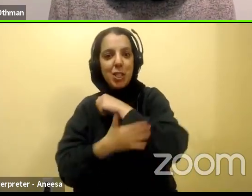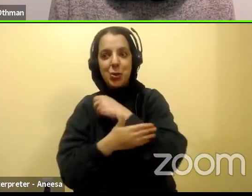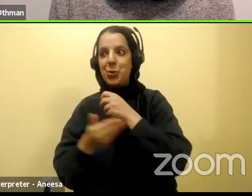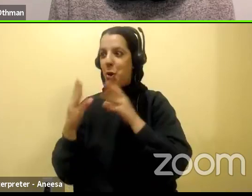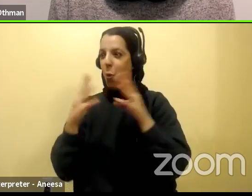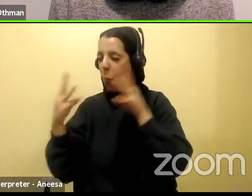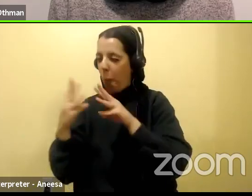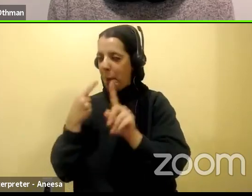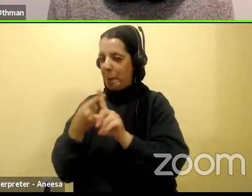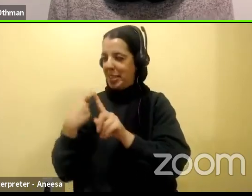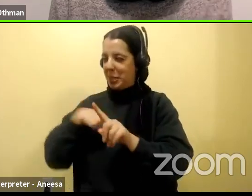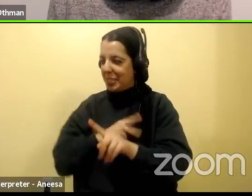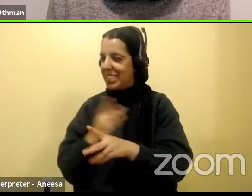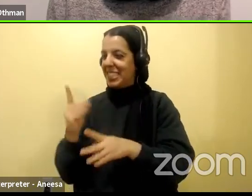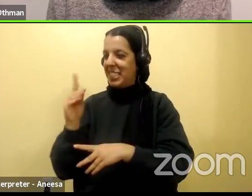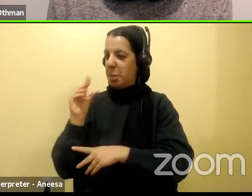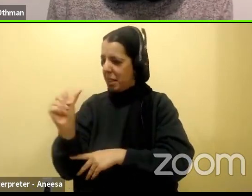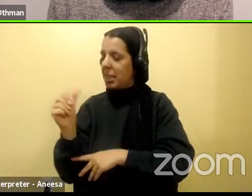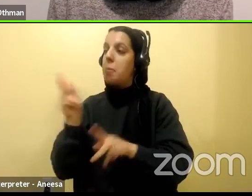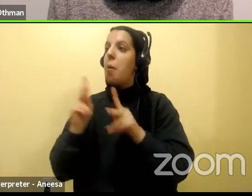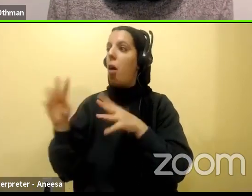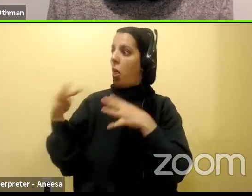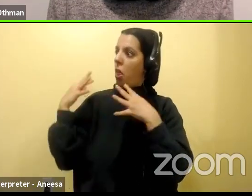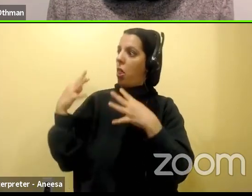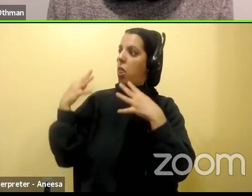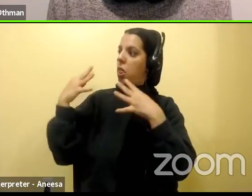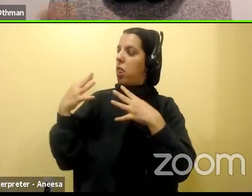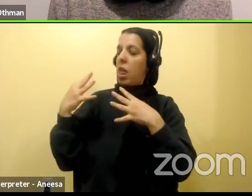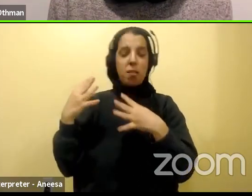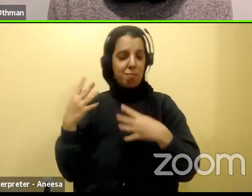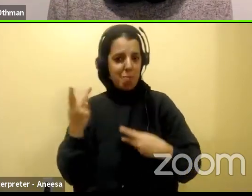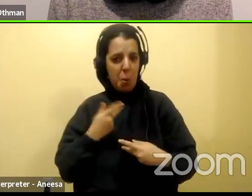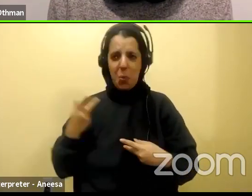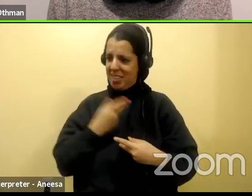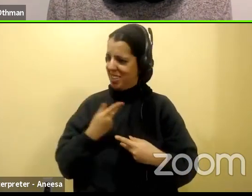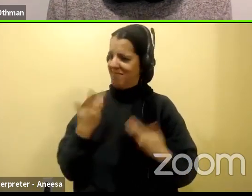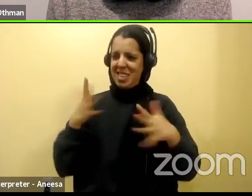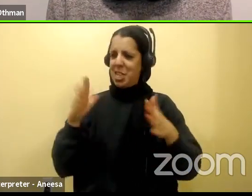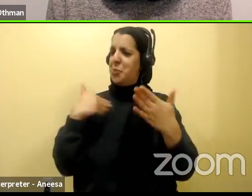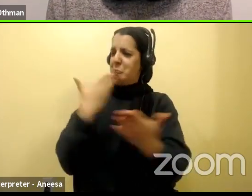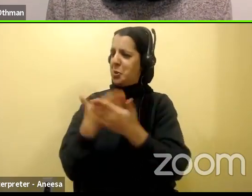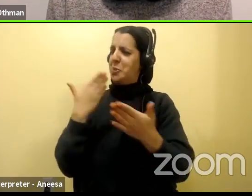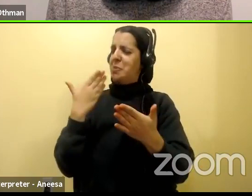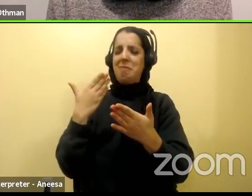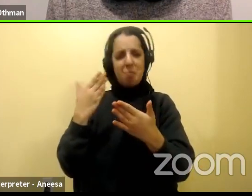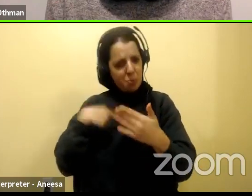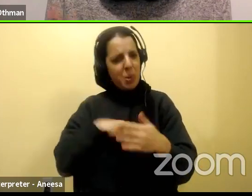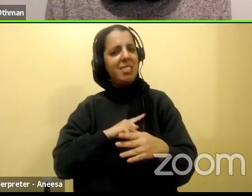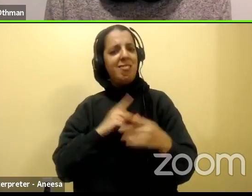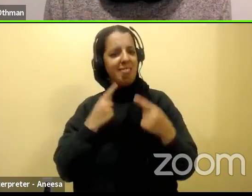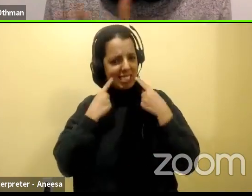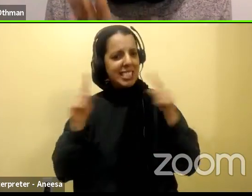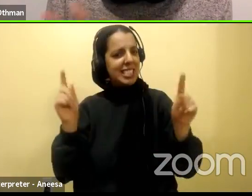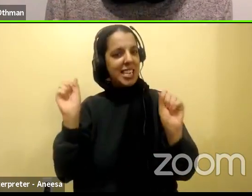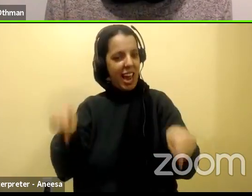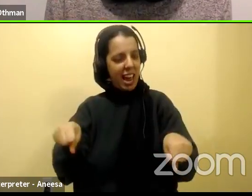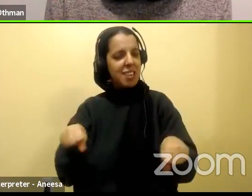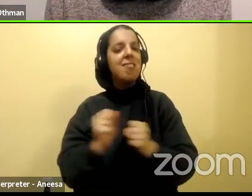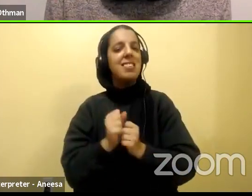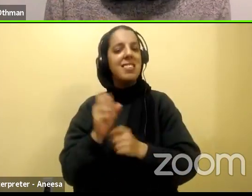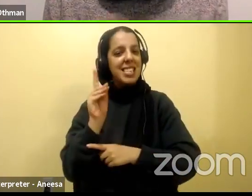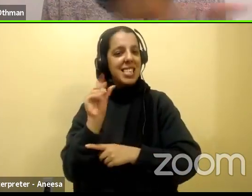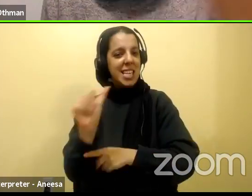us. But alhamdulillah, we succeeded with our life and we have proven to those around us that we are able and that